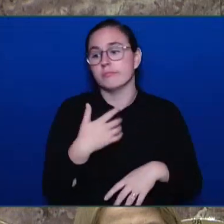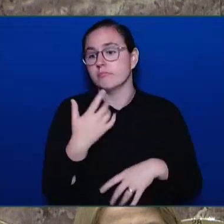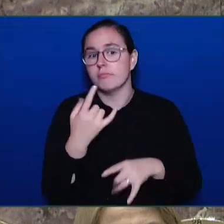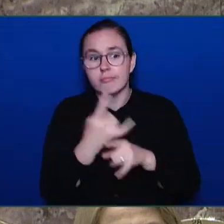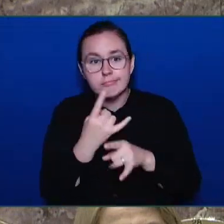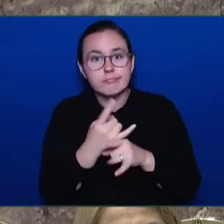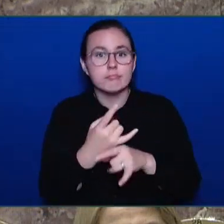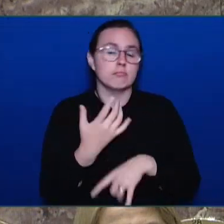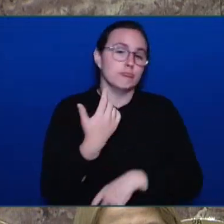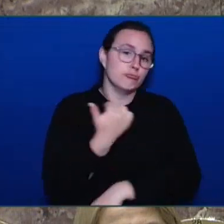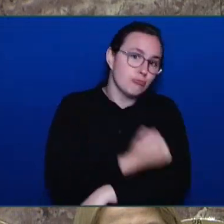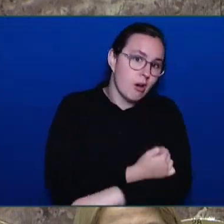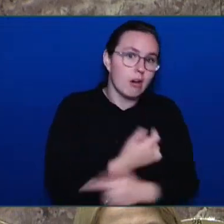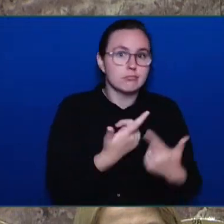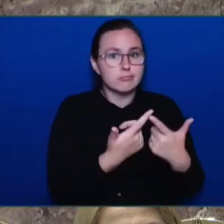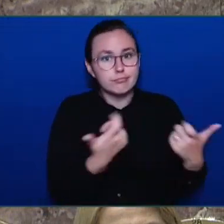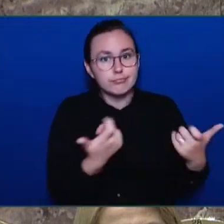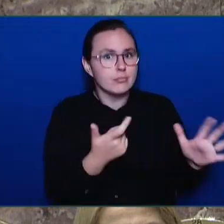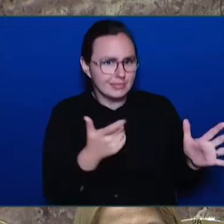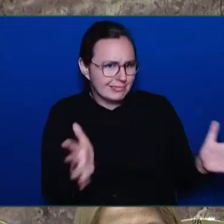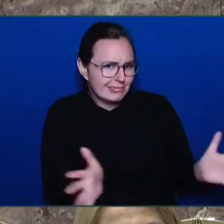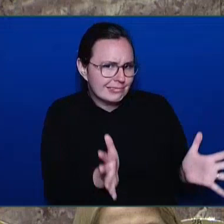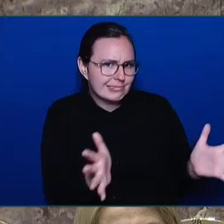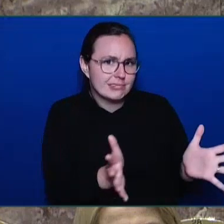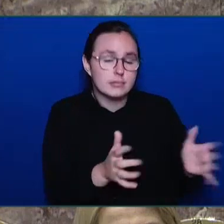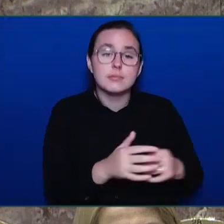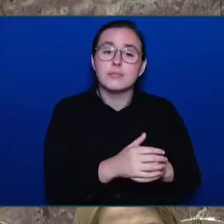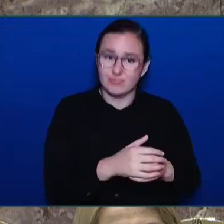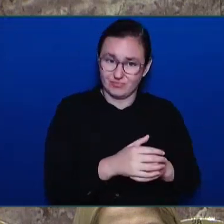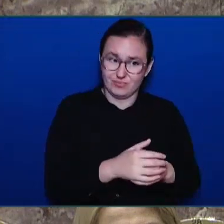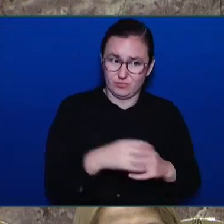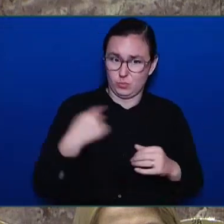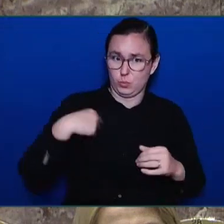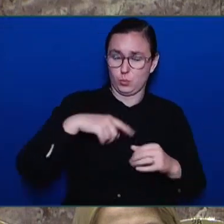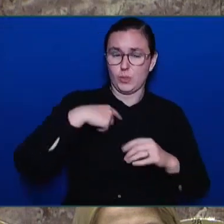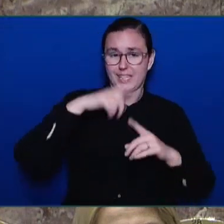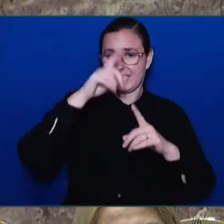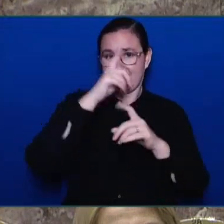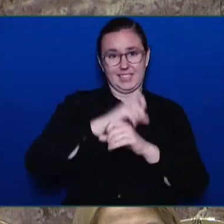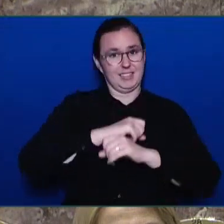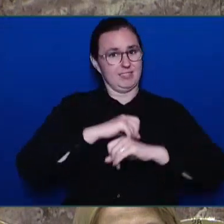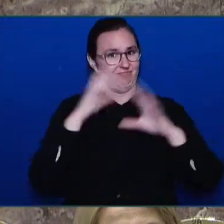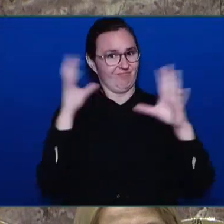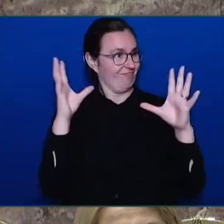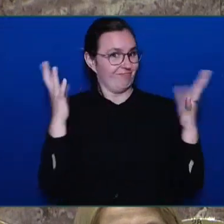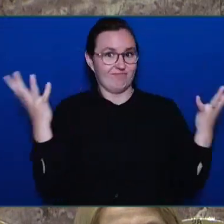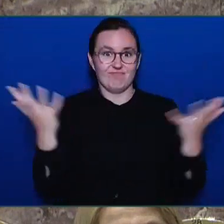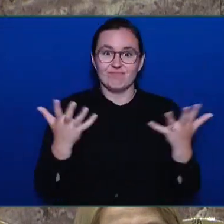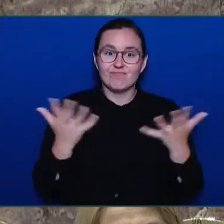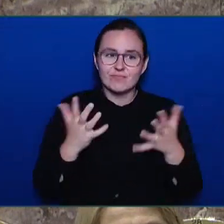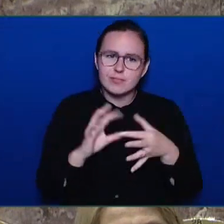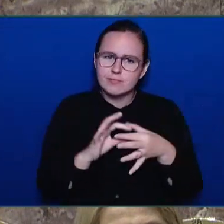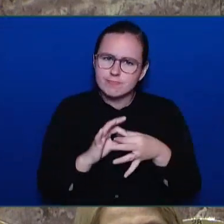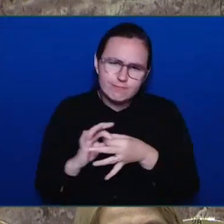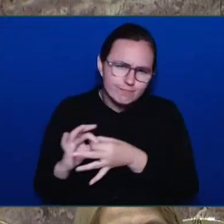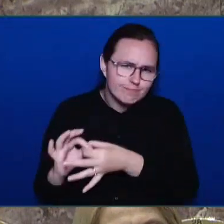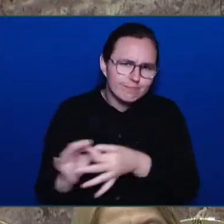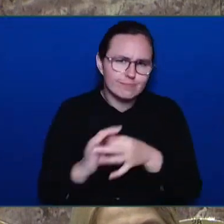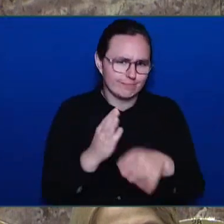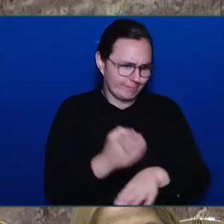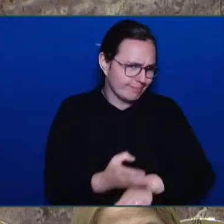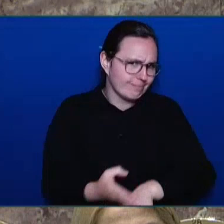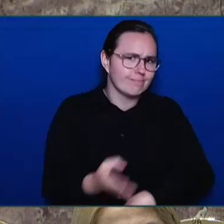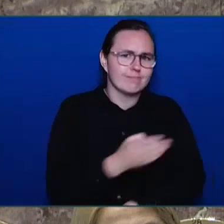our investments in mental health services for children and youth, Indigenous-led solutions, it